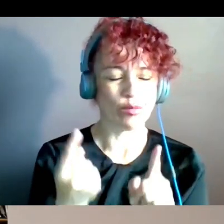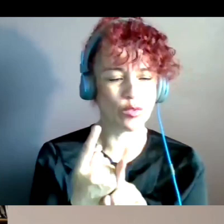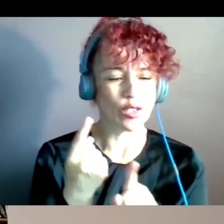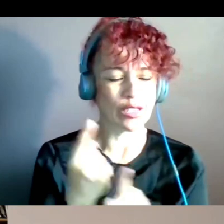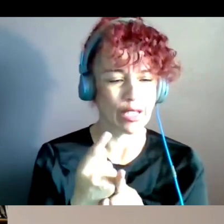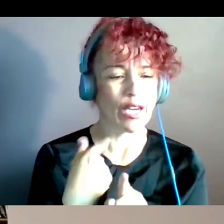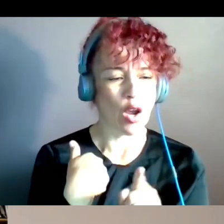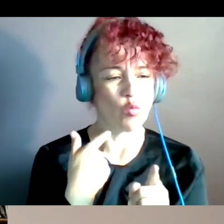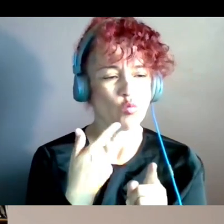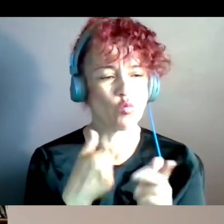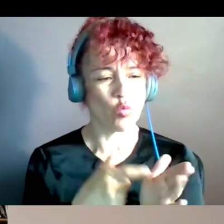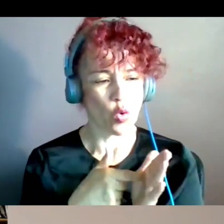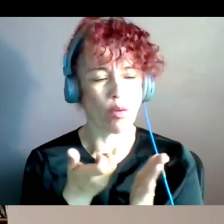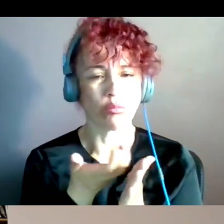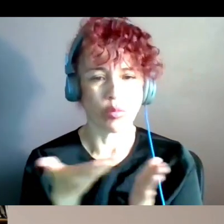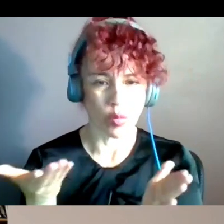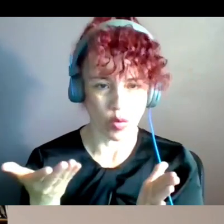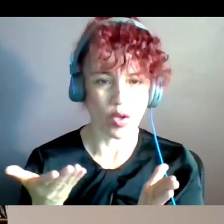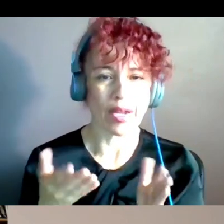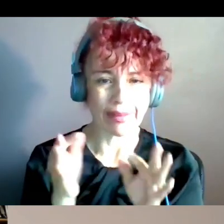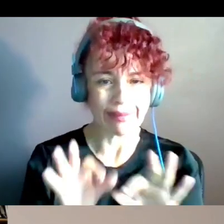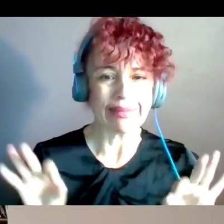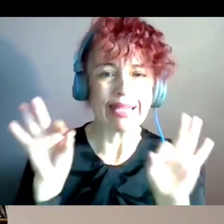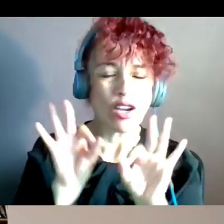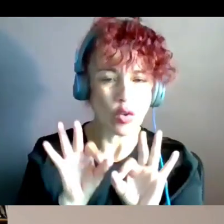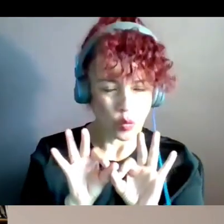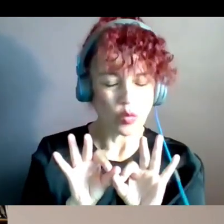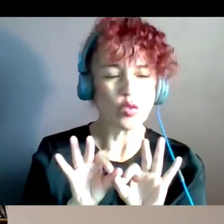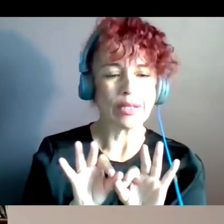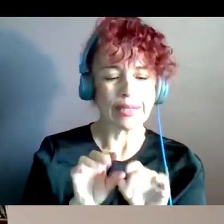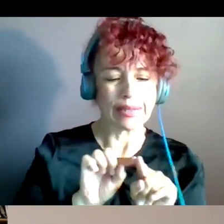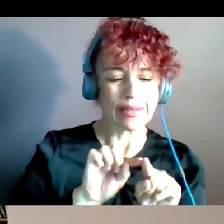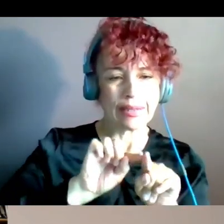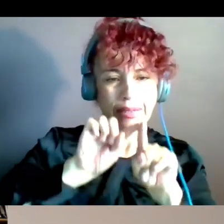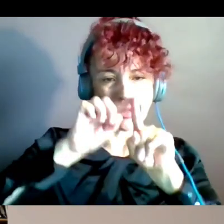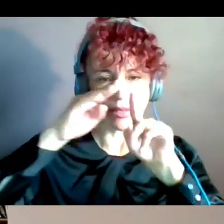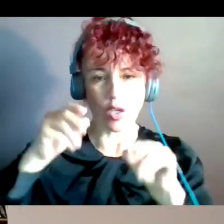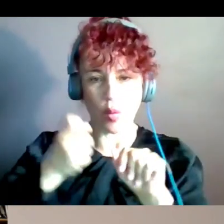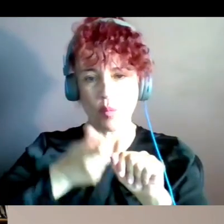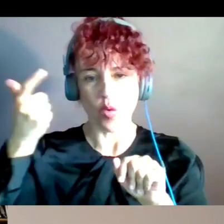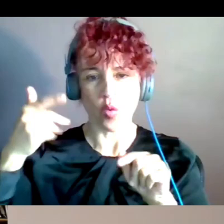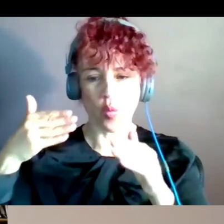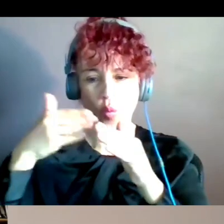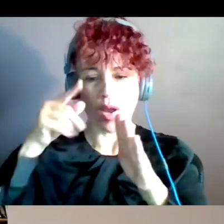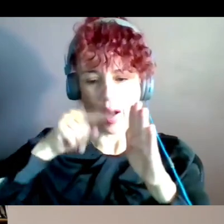several of them. So it's essentially, so you take an angle grinder, you remove the angle grinder